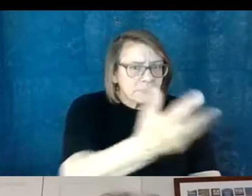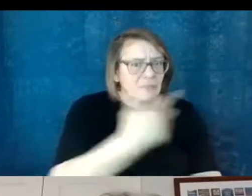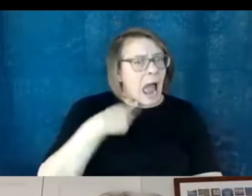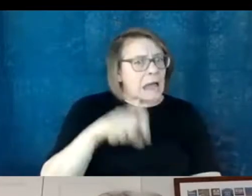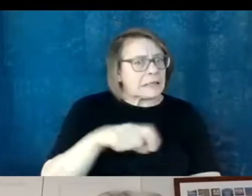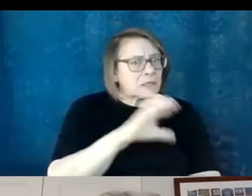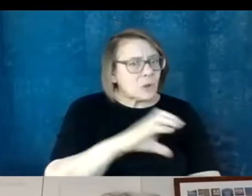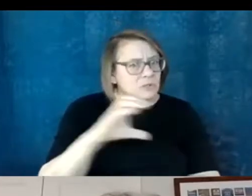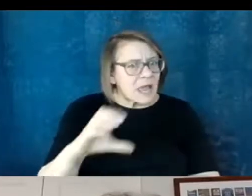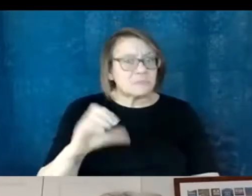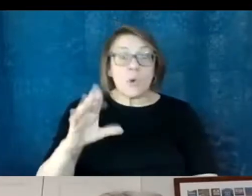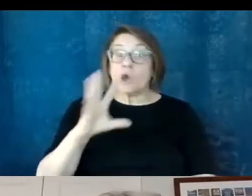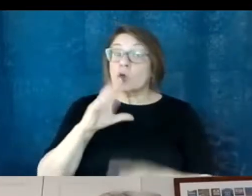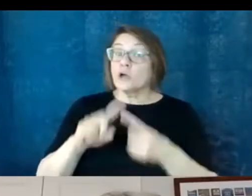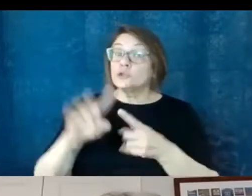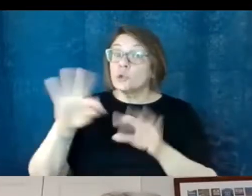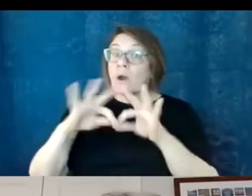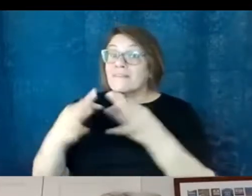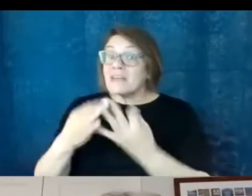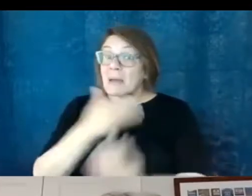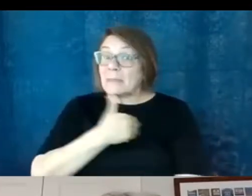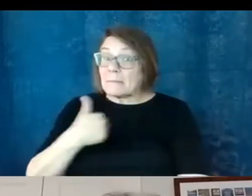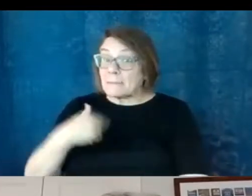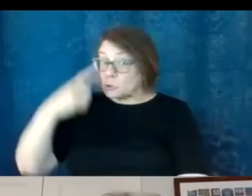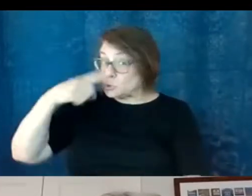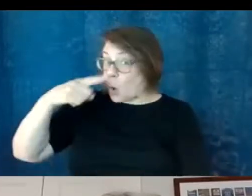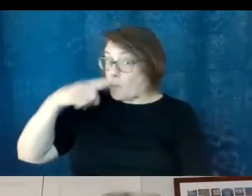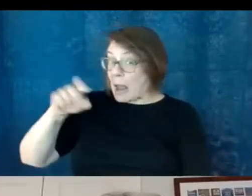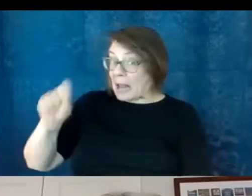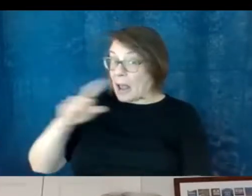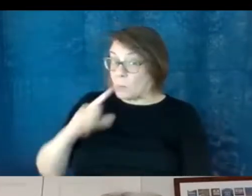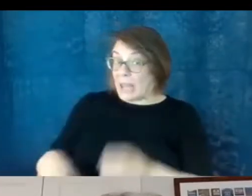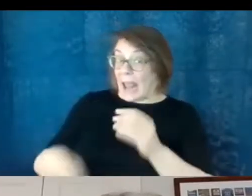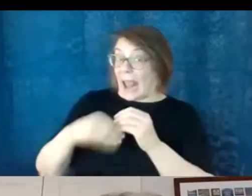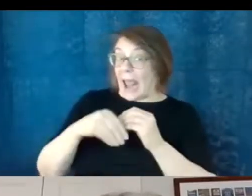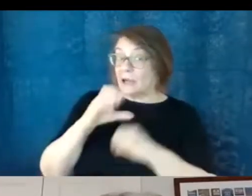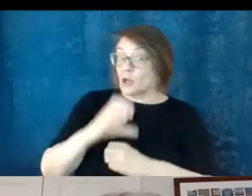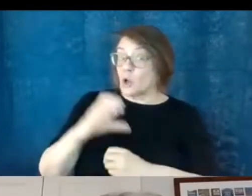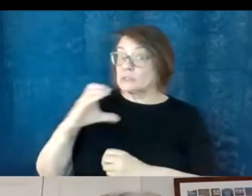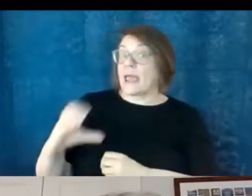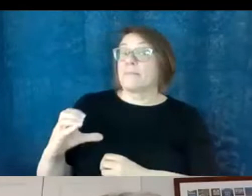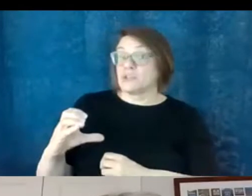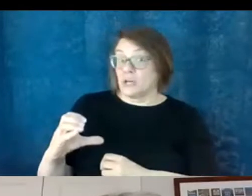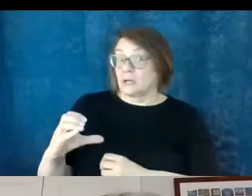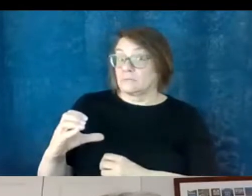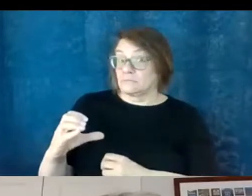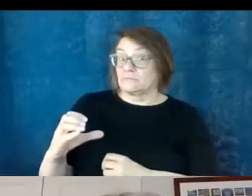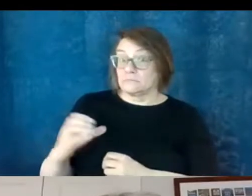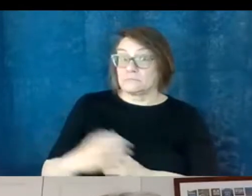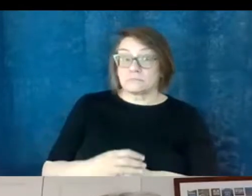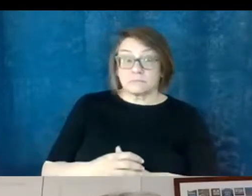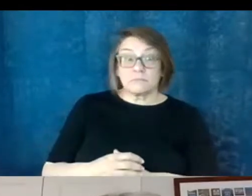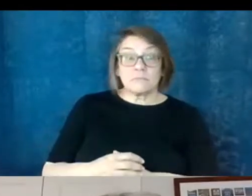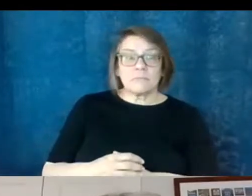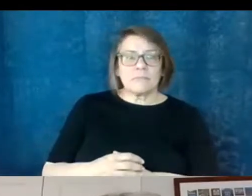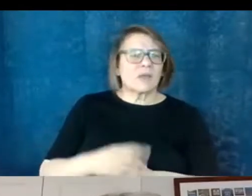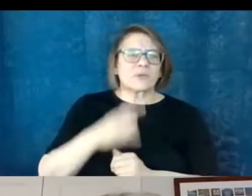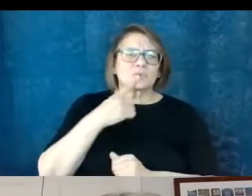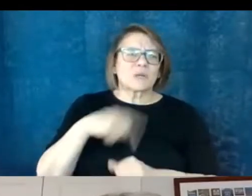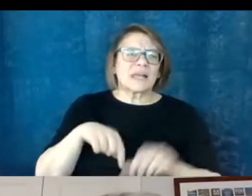your family members. Can we see if we can incorporate some closed captioning? There's